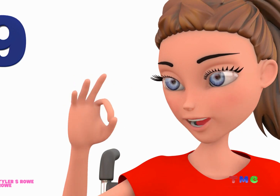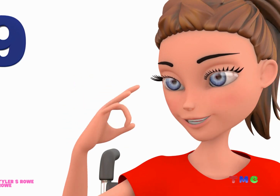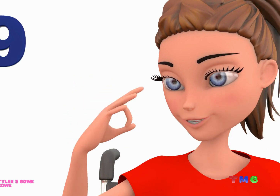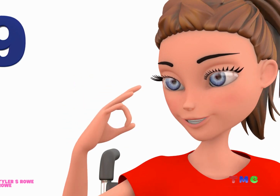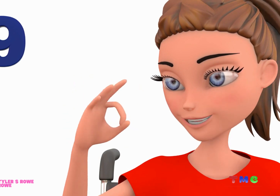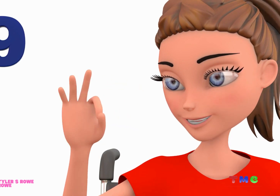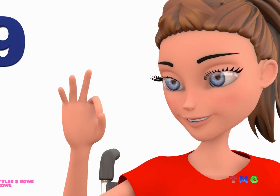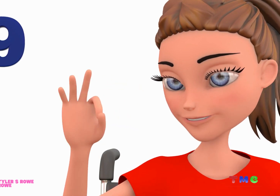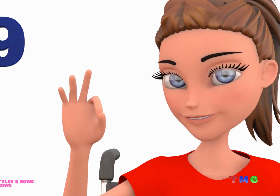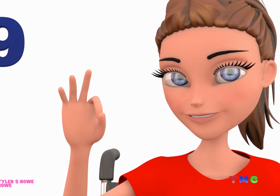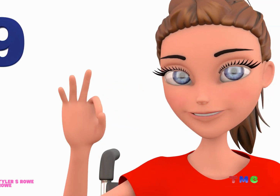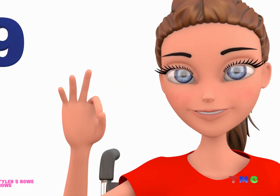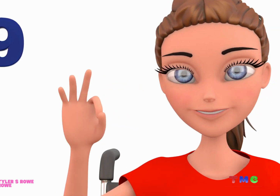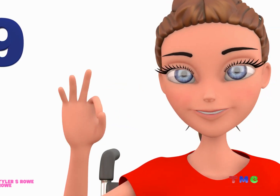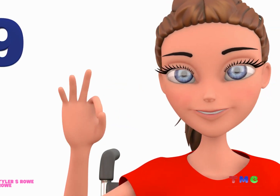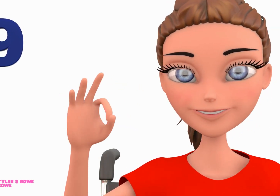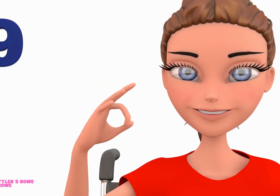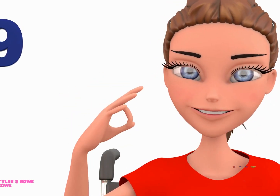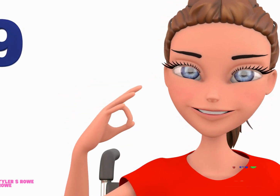19,